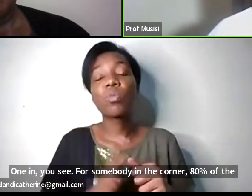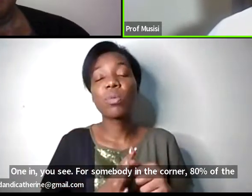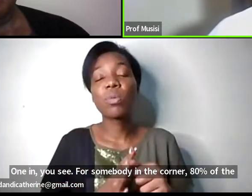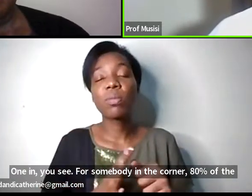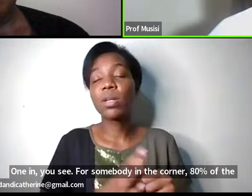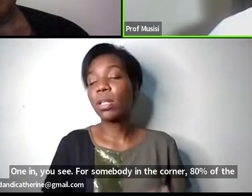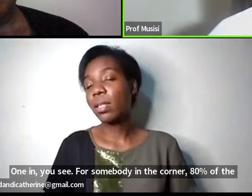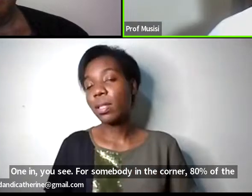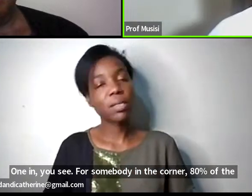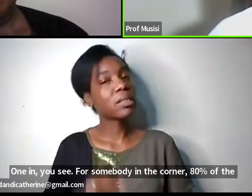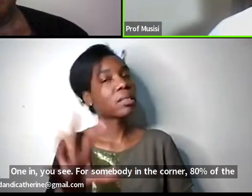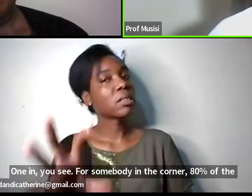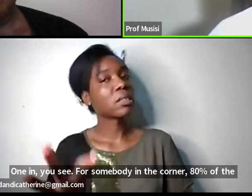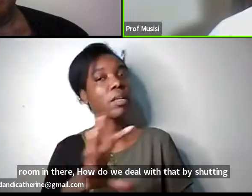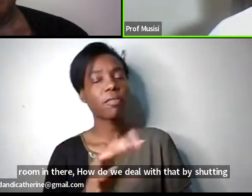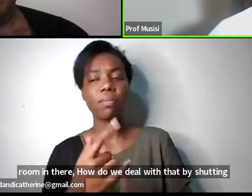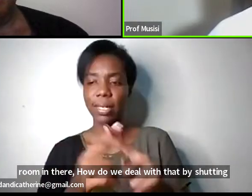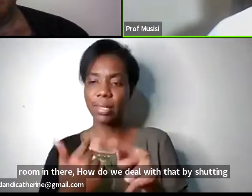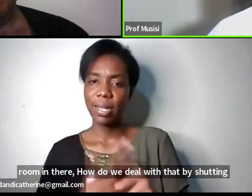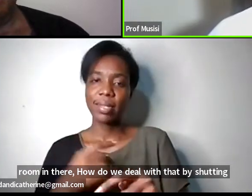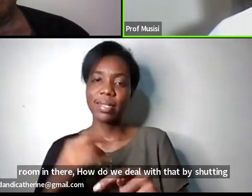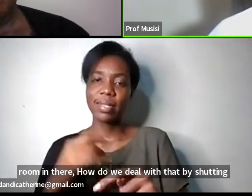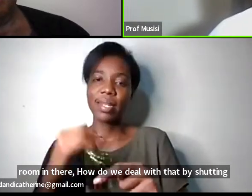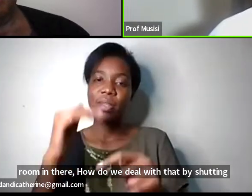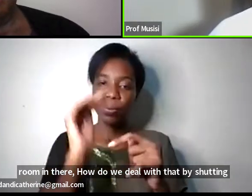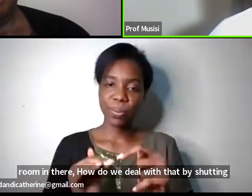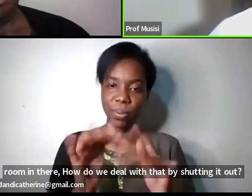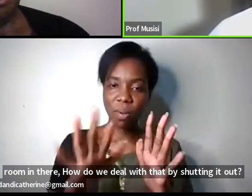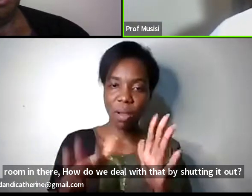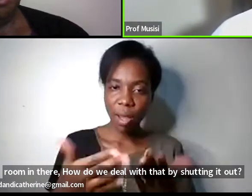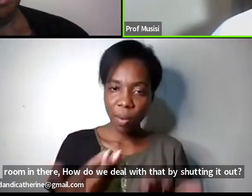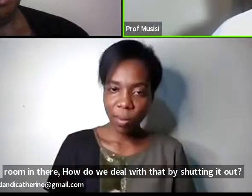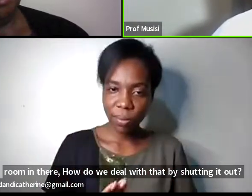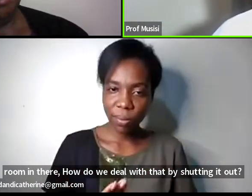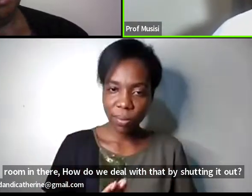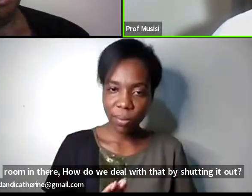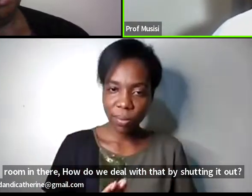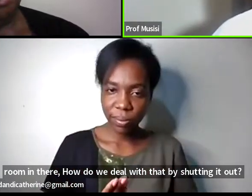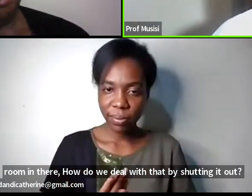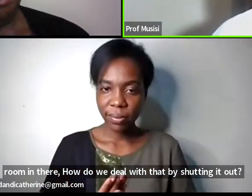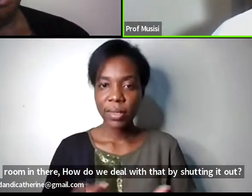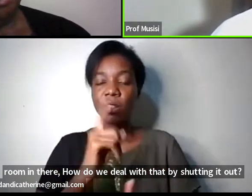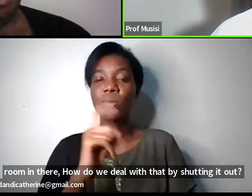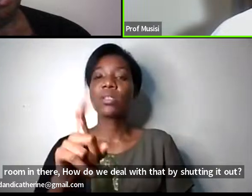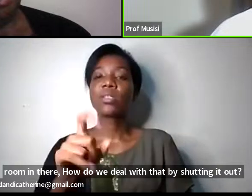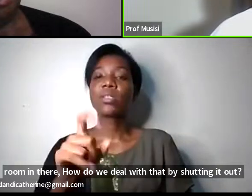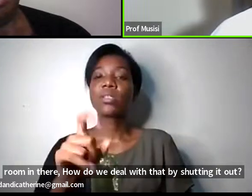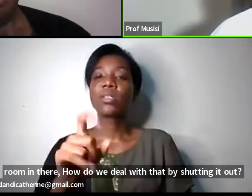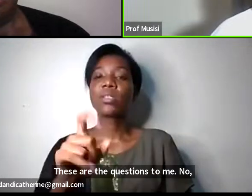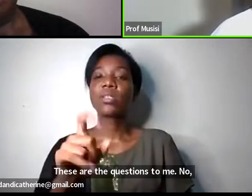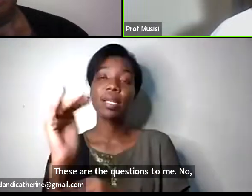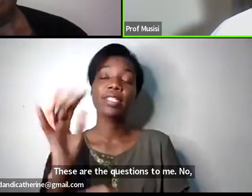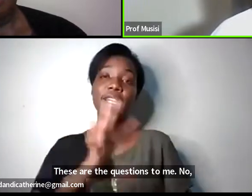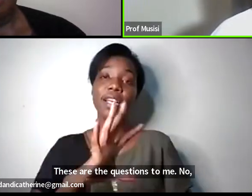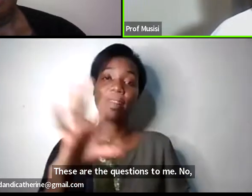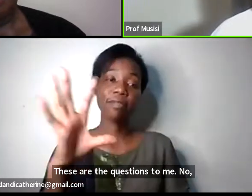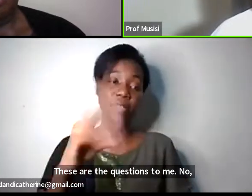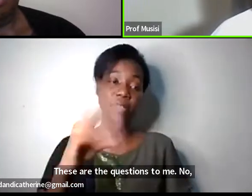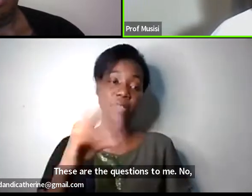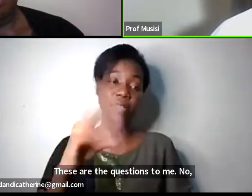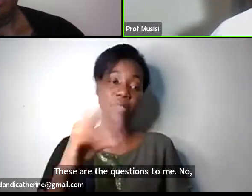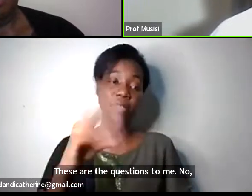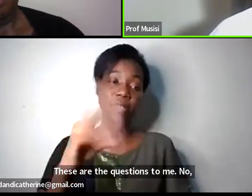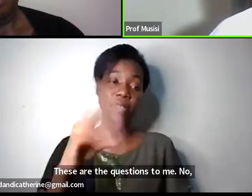that? By shutting it out. These are the questions to me I ask our Africans, and I say, look, we have to define our